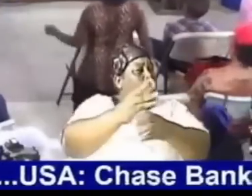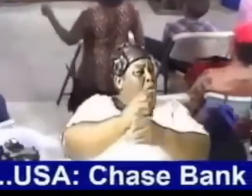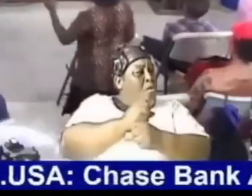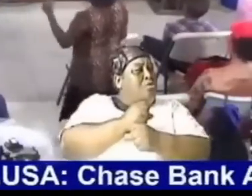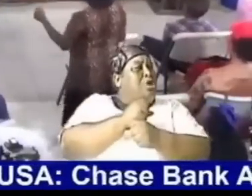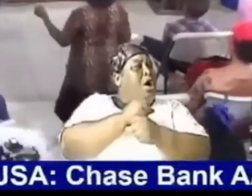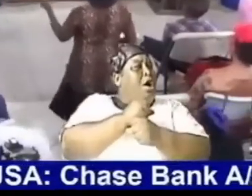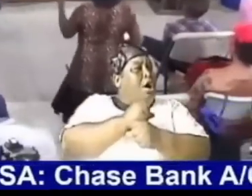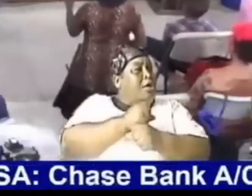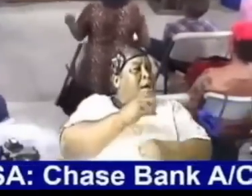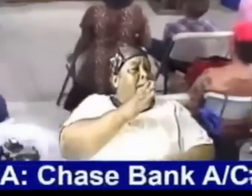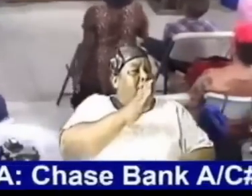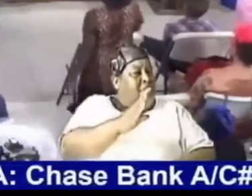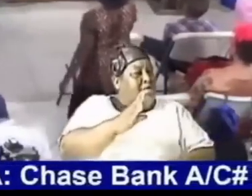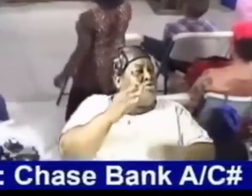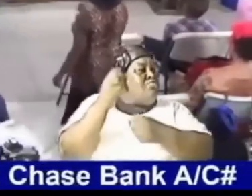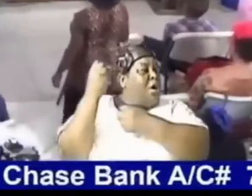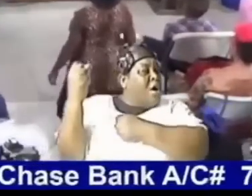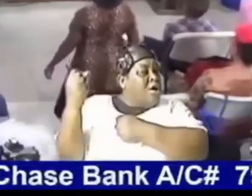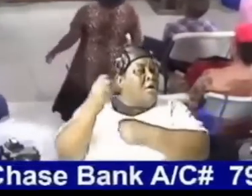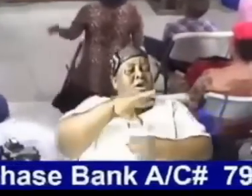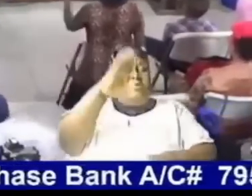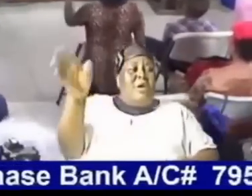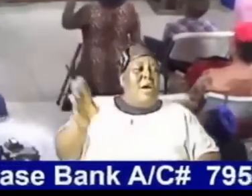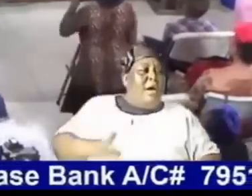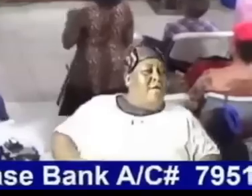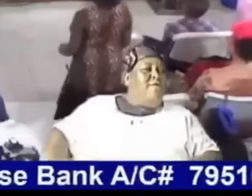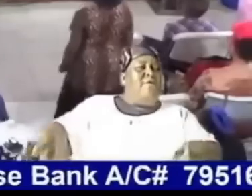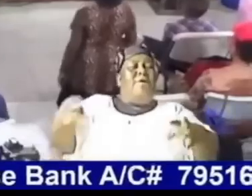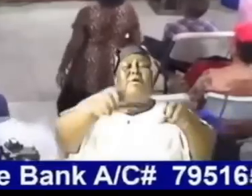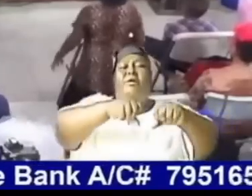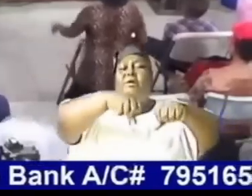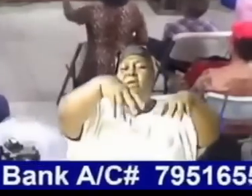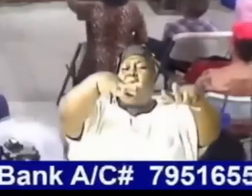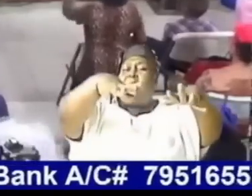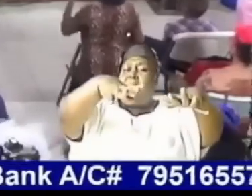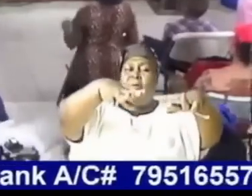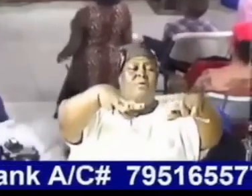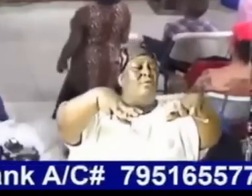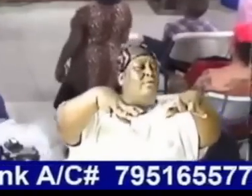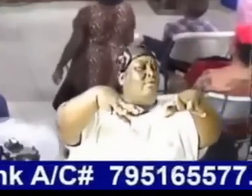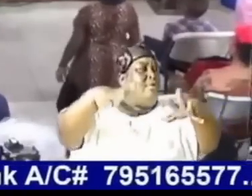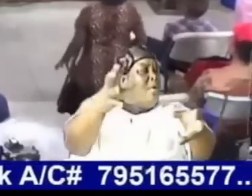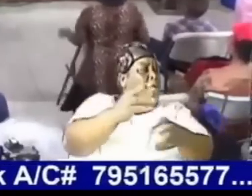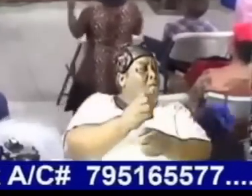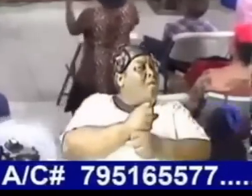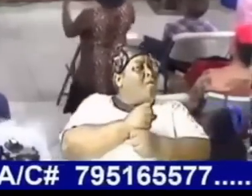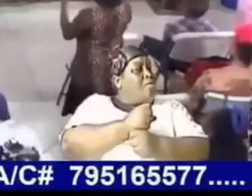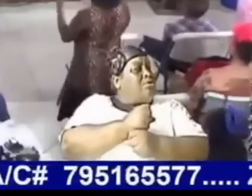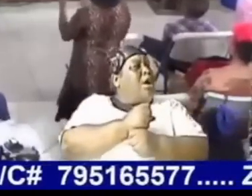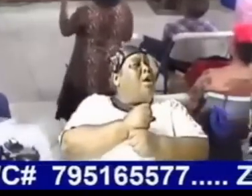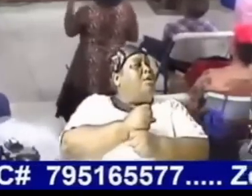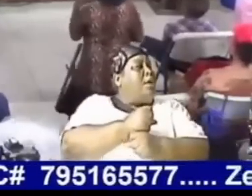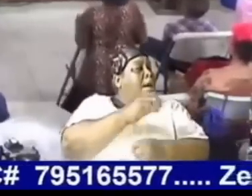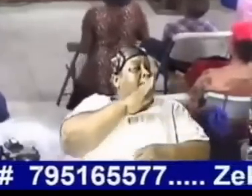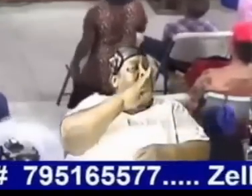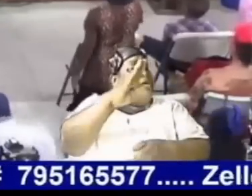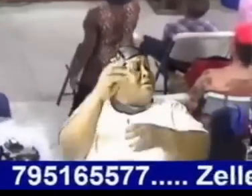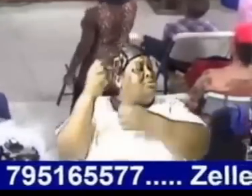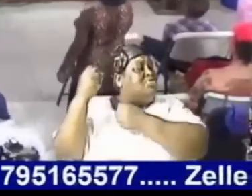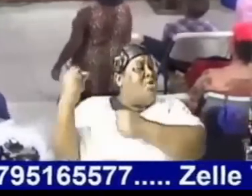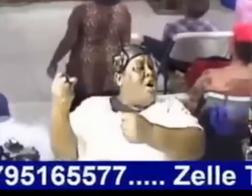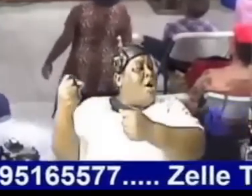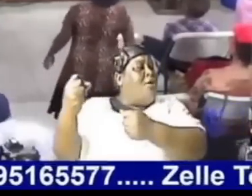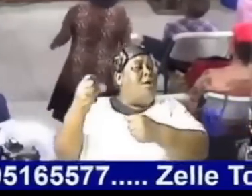two unforgettable evenings of praise and worship, July 7th and 8th, beginning 7 p.m.